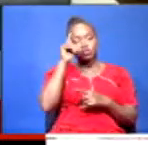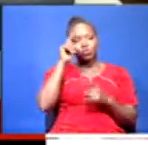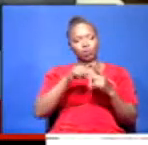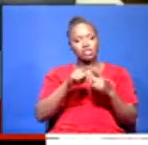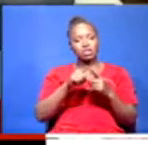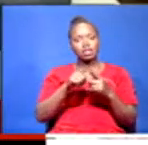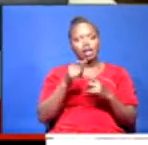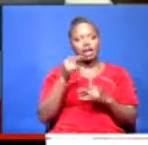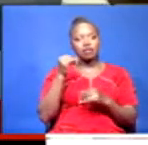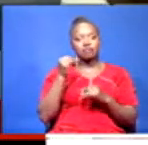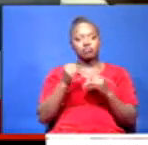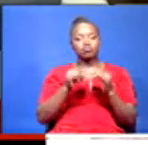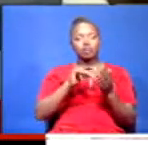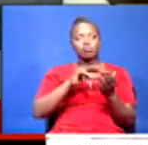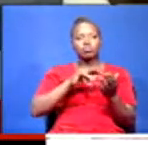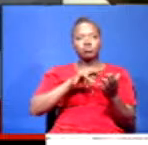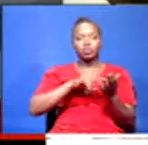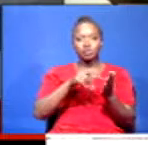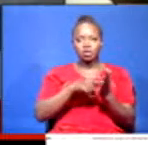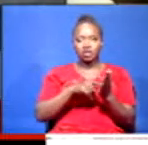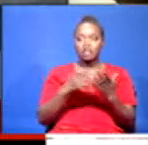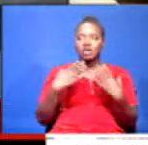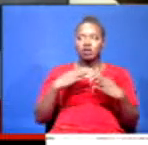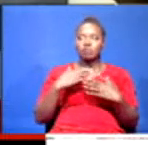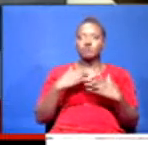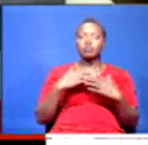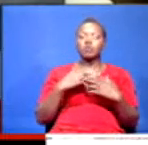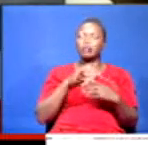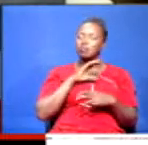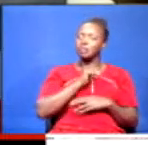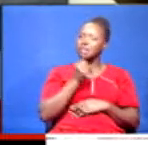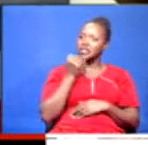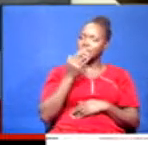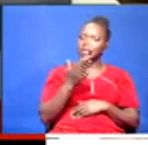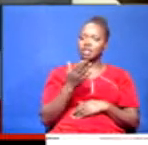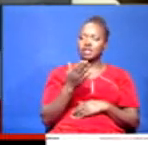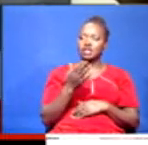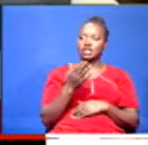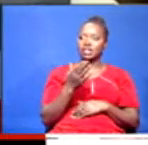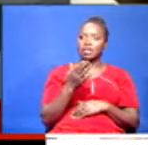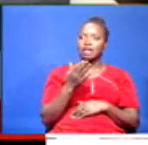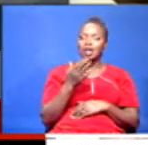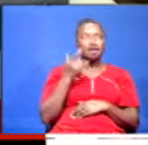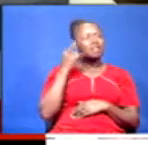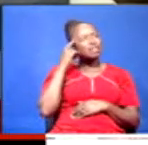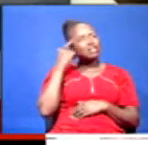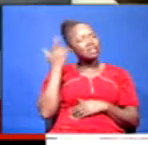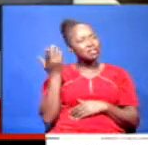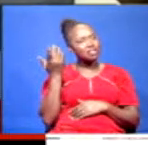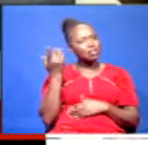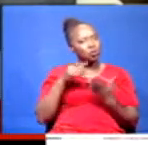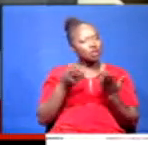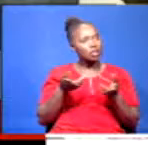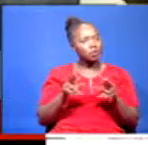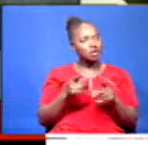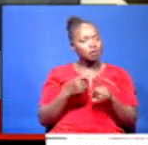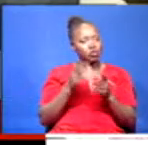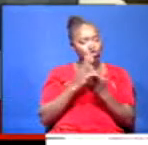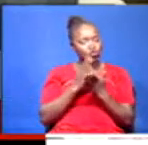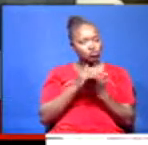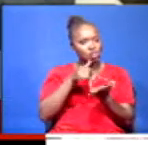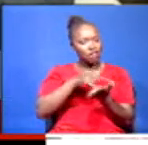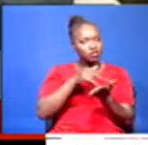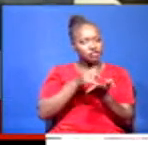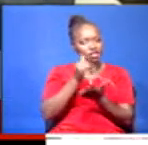project. I know people have been very impatient in terms of wondering what has been going on, but really, I want to emphasize the fact